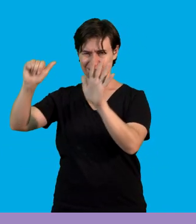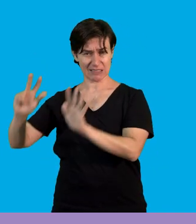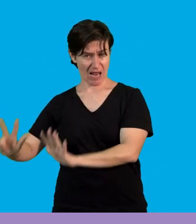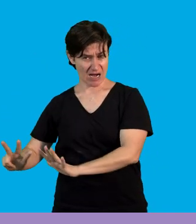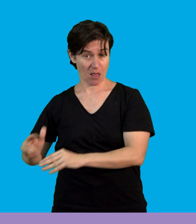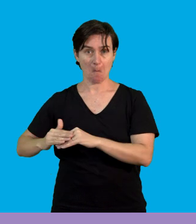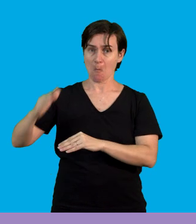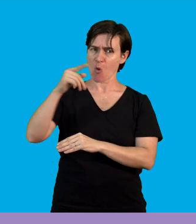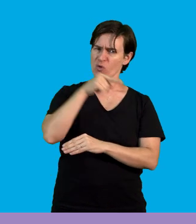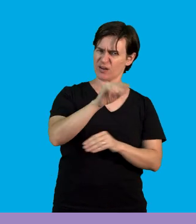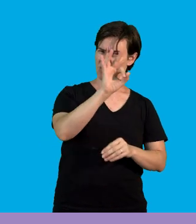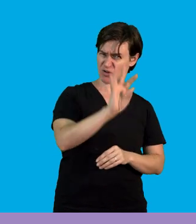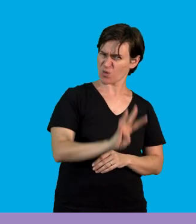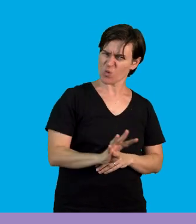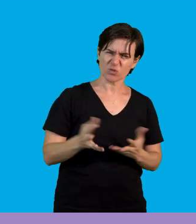than 3/4?